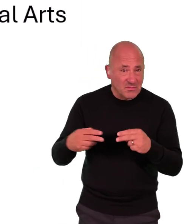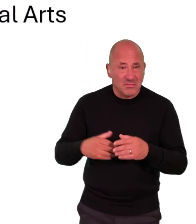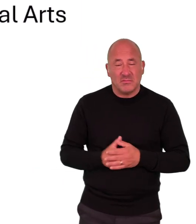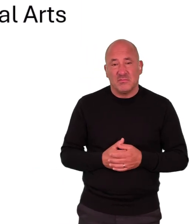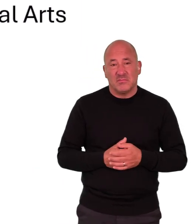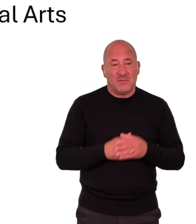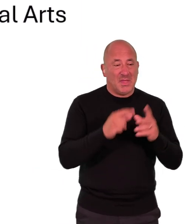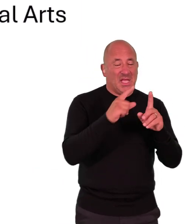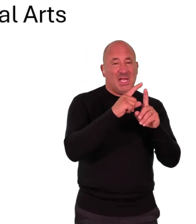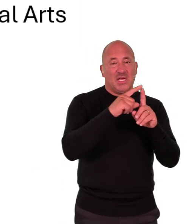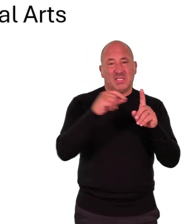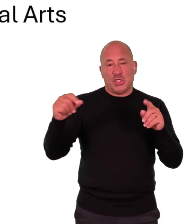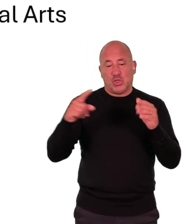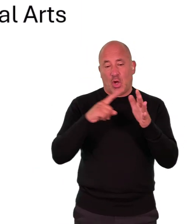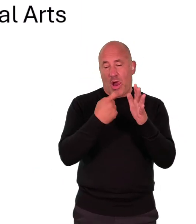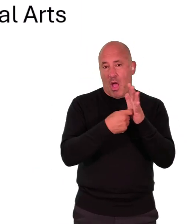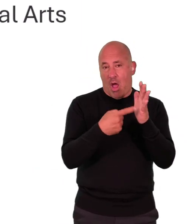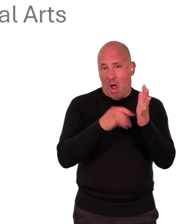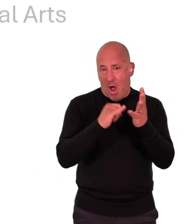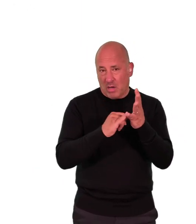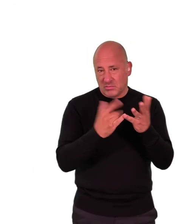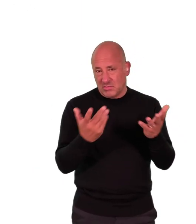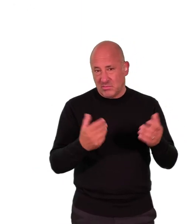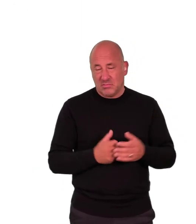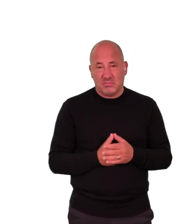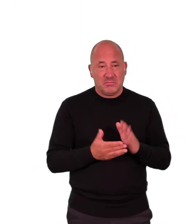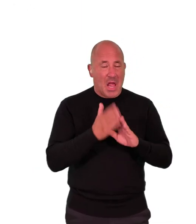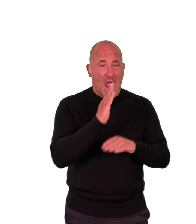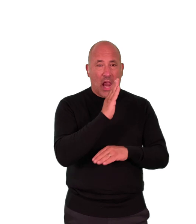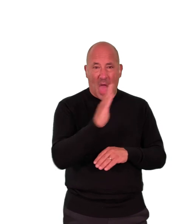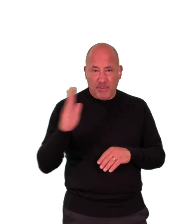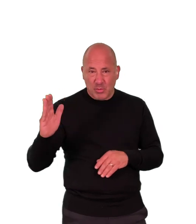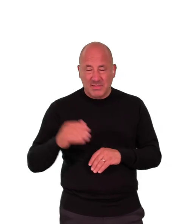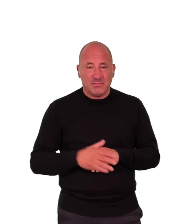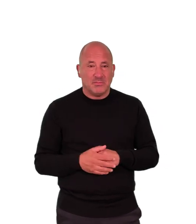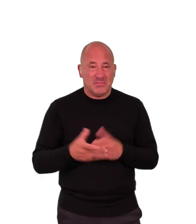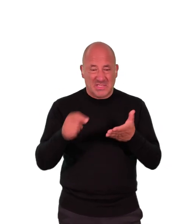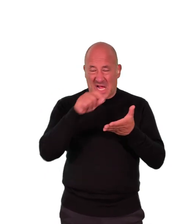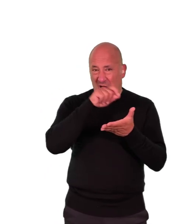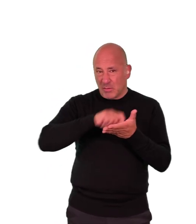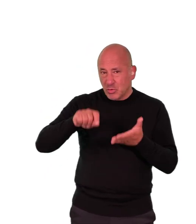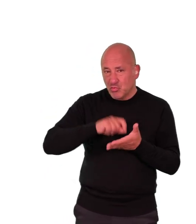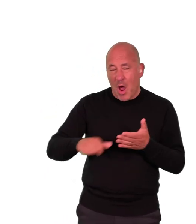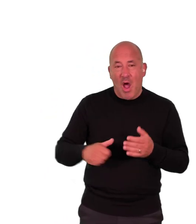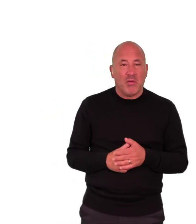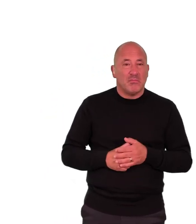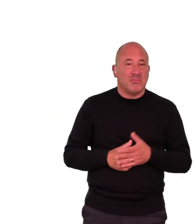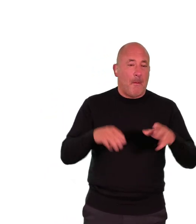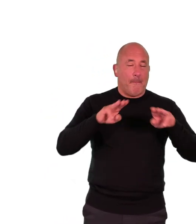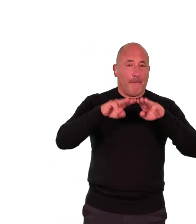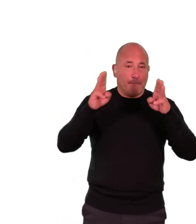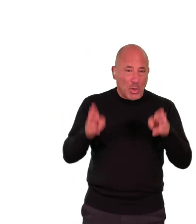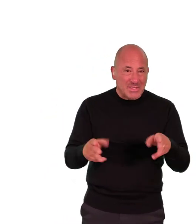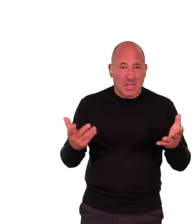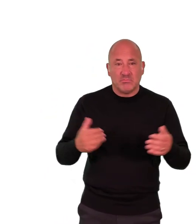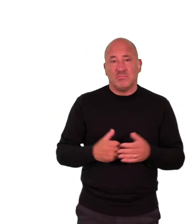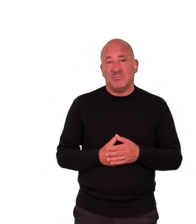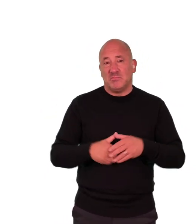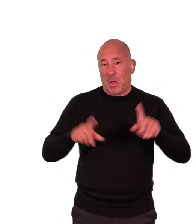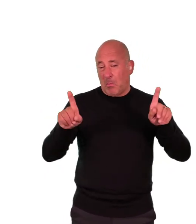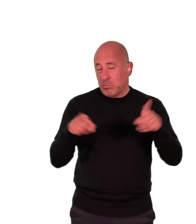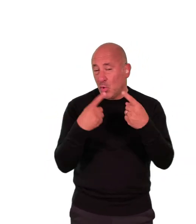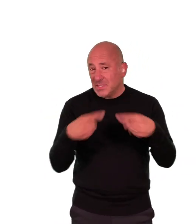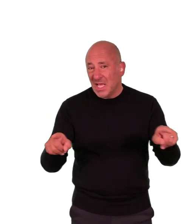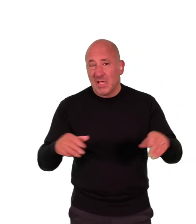Some artistic practices don't come under our disciplines, and you can watch the Am I Eligible video to find out more.